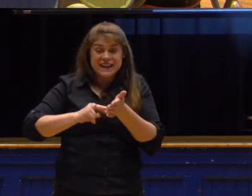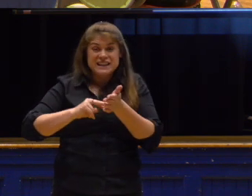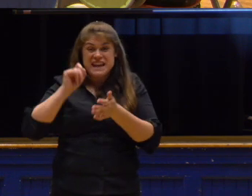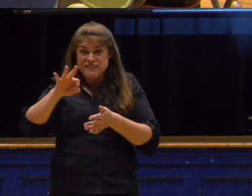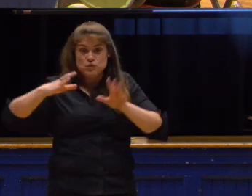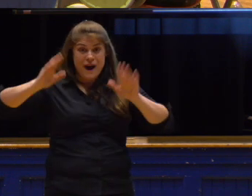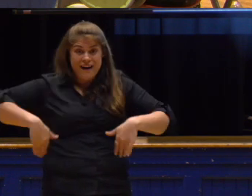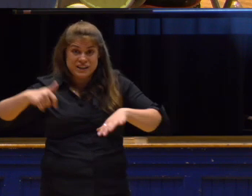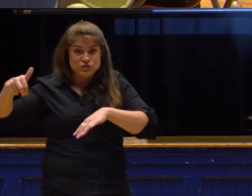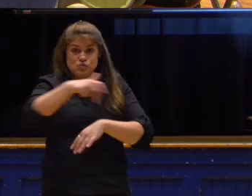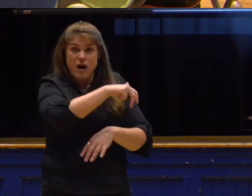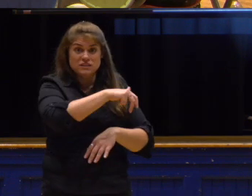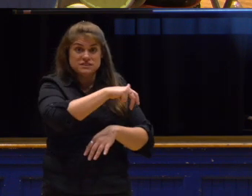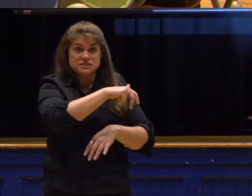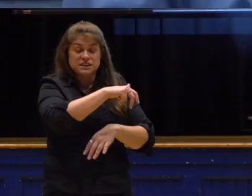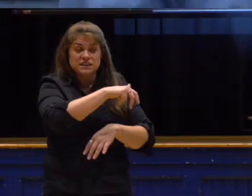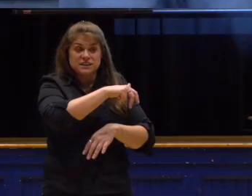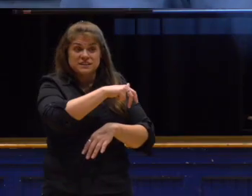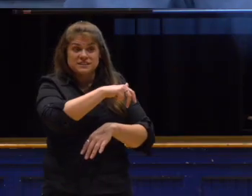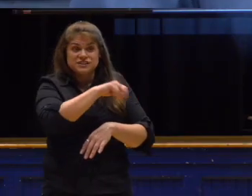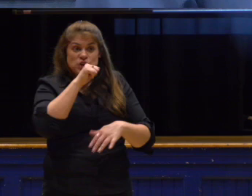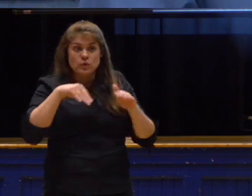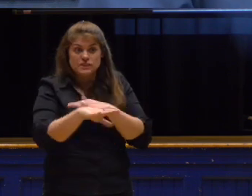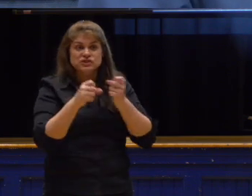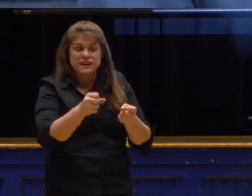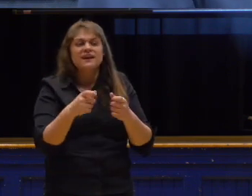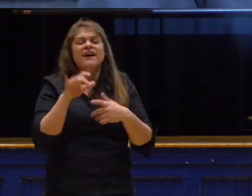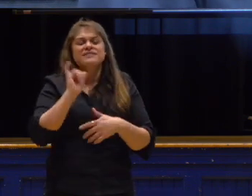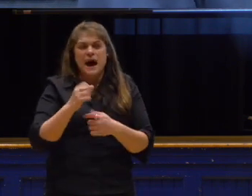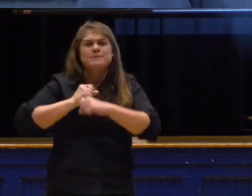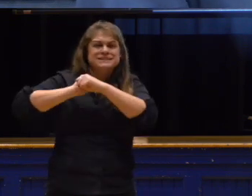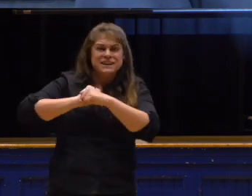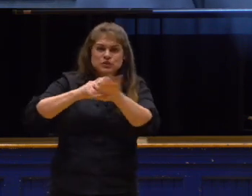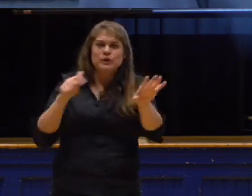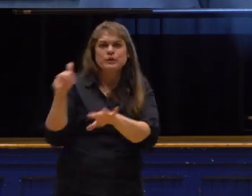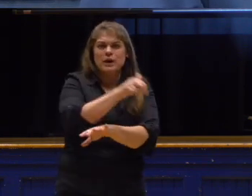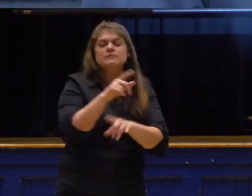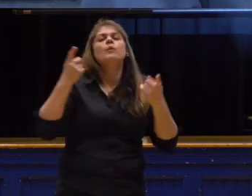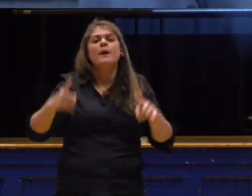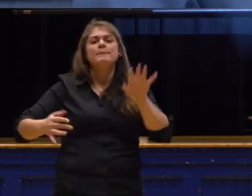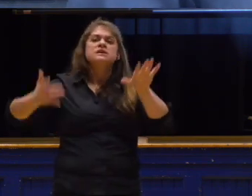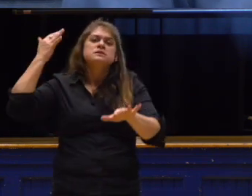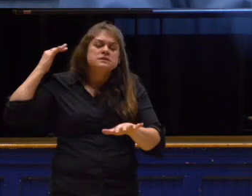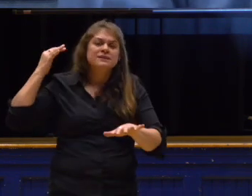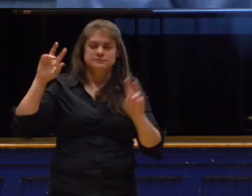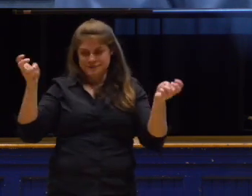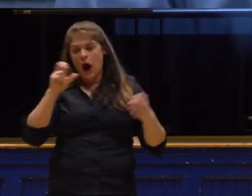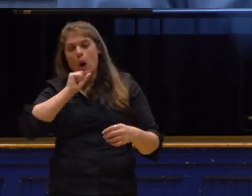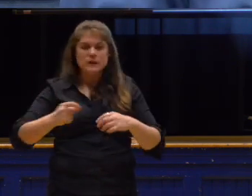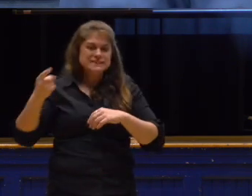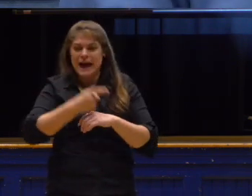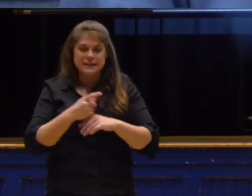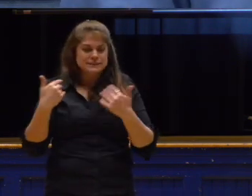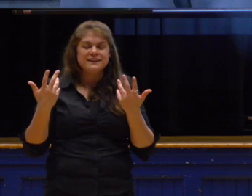lot of people think, oh, it's red now, I have to go back. No, you keep going, it protects you going across. But what we did in the old days,